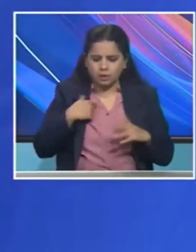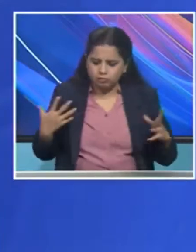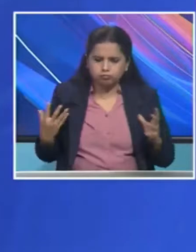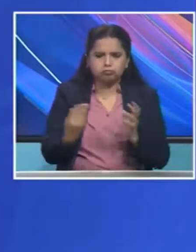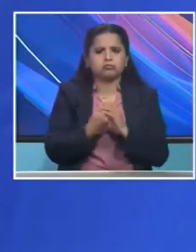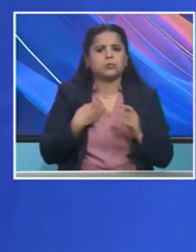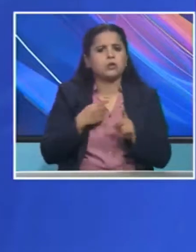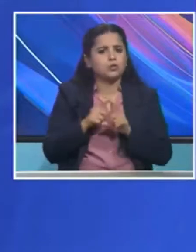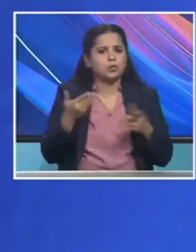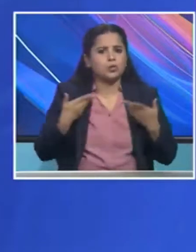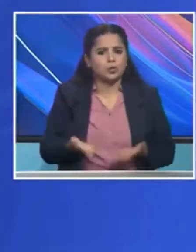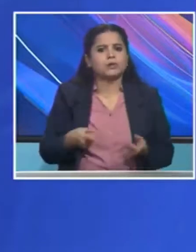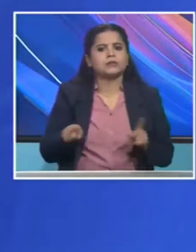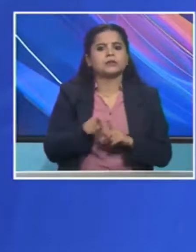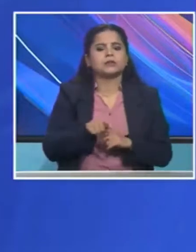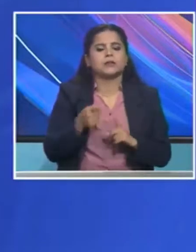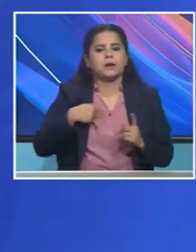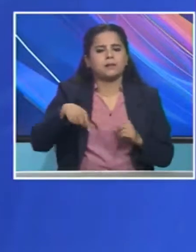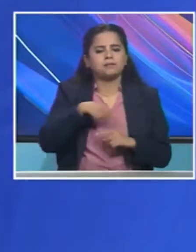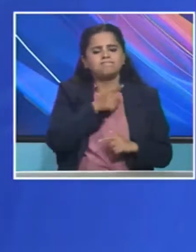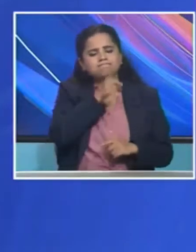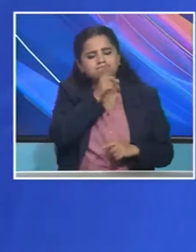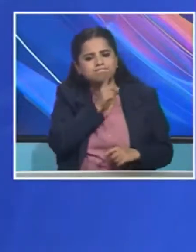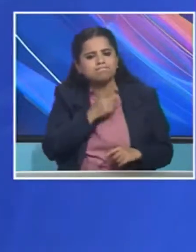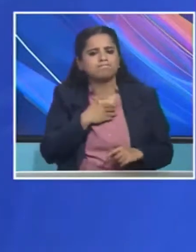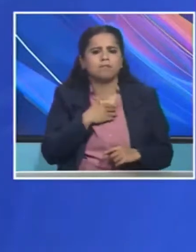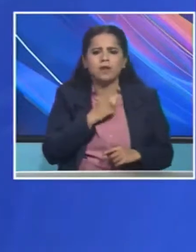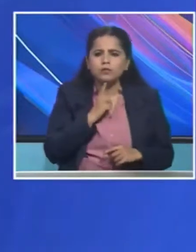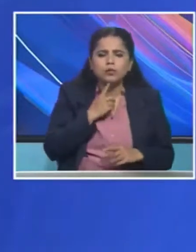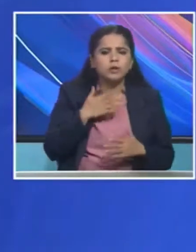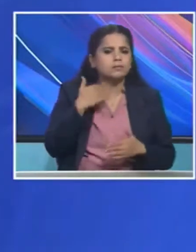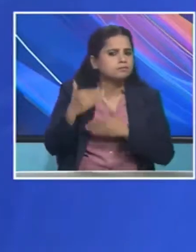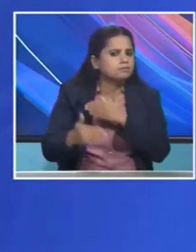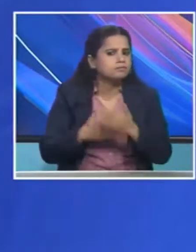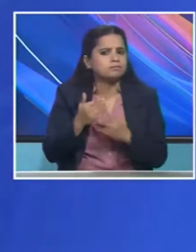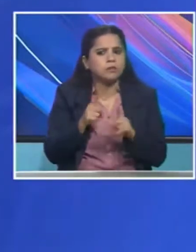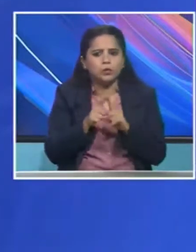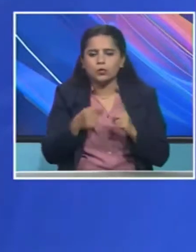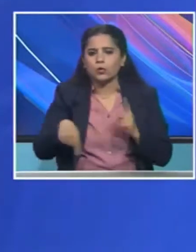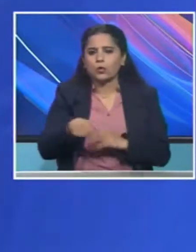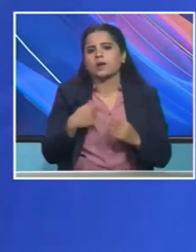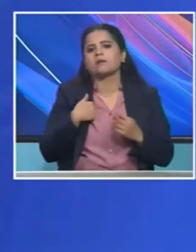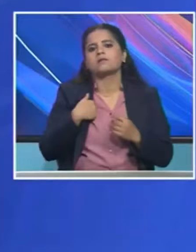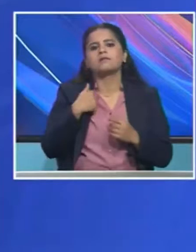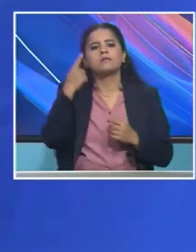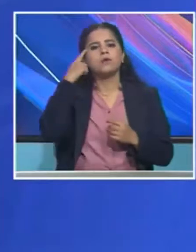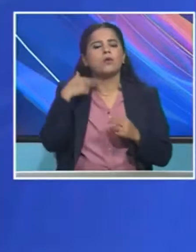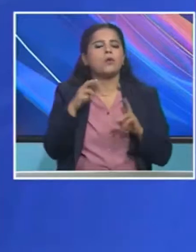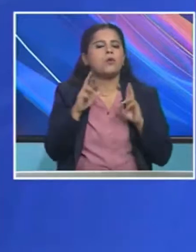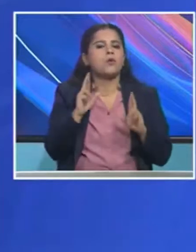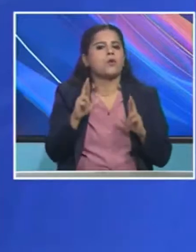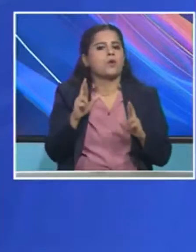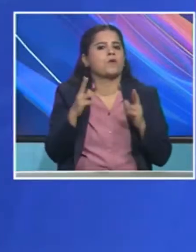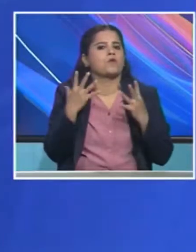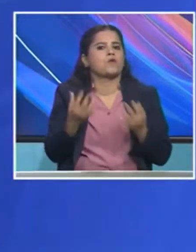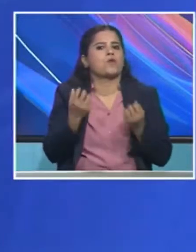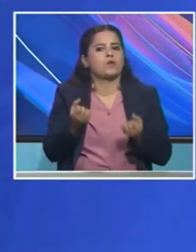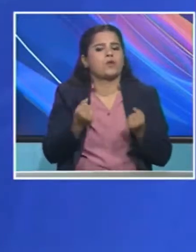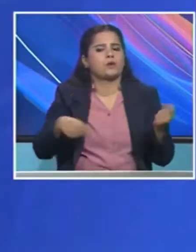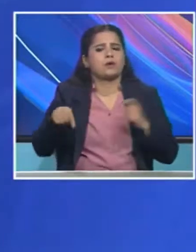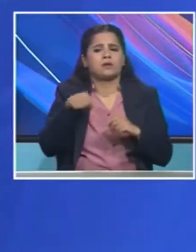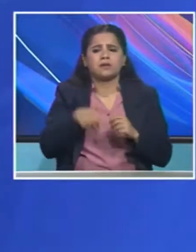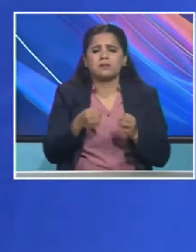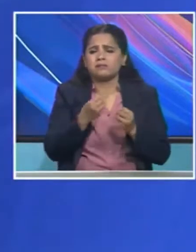as a nation, silently, strictly, and with muted expectations. There are